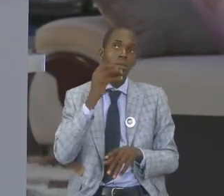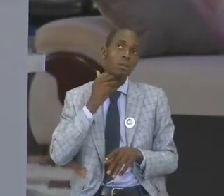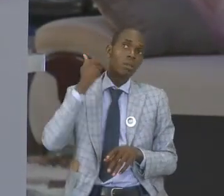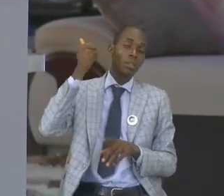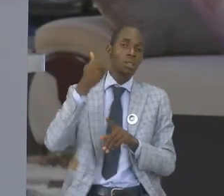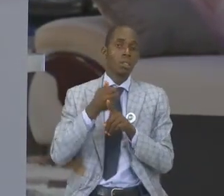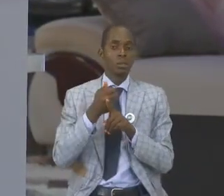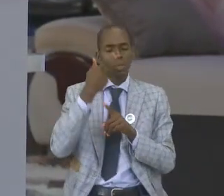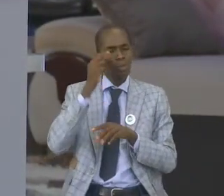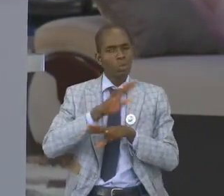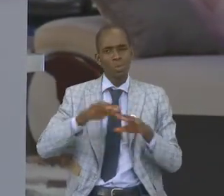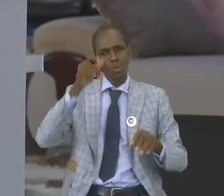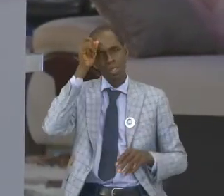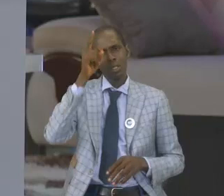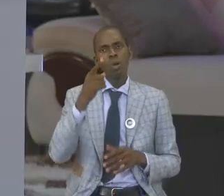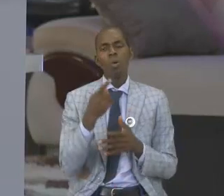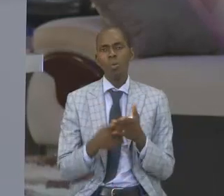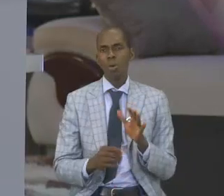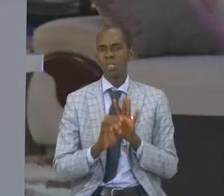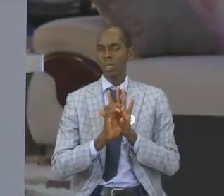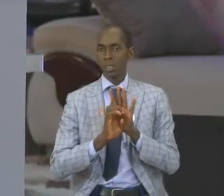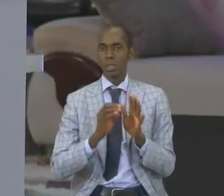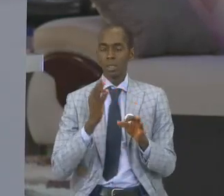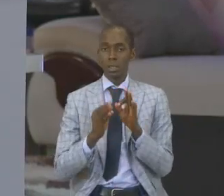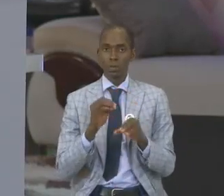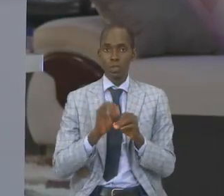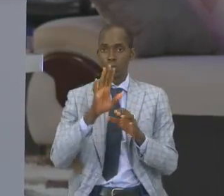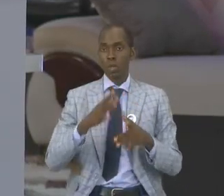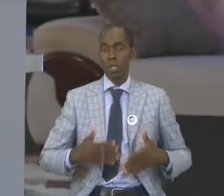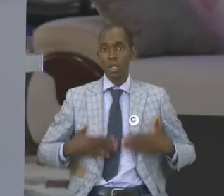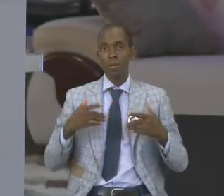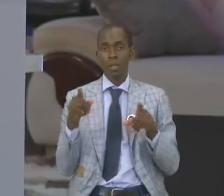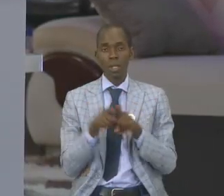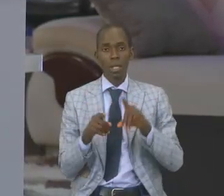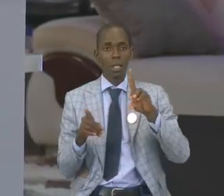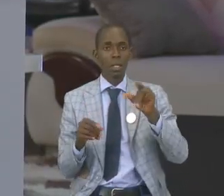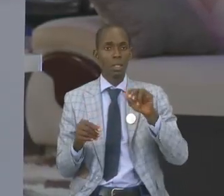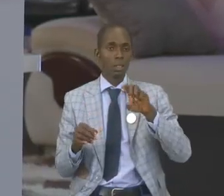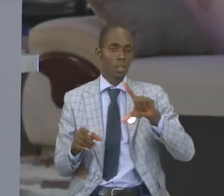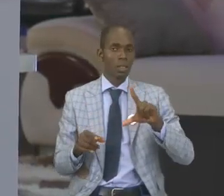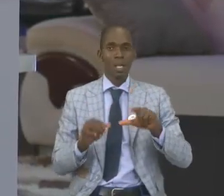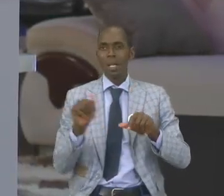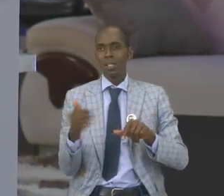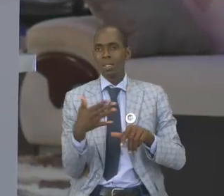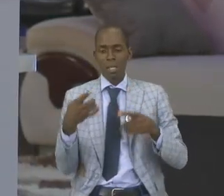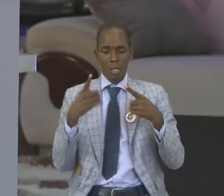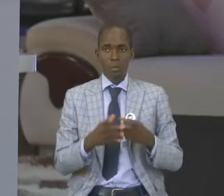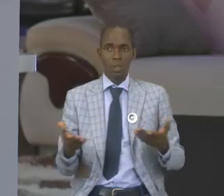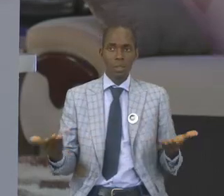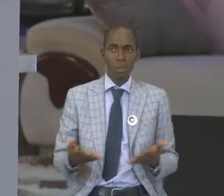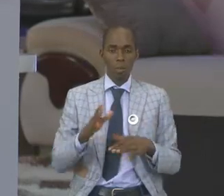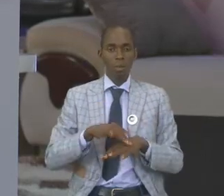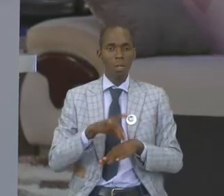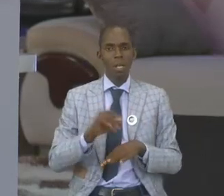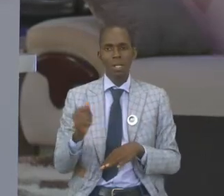don't understand. What if in your life, like Daniel, anything happening here on earth,